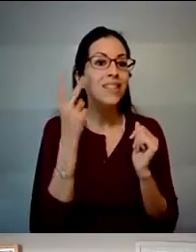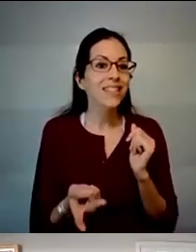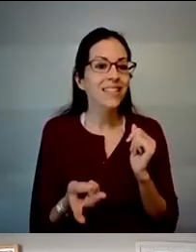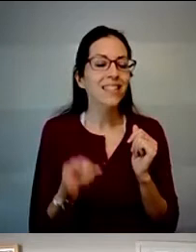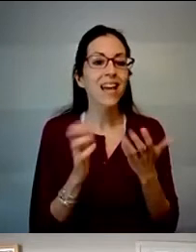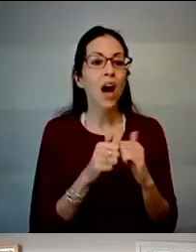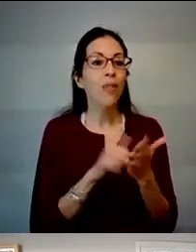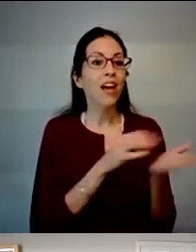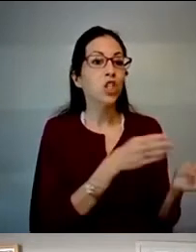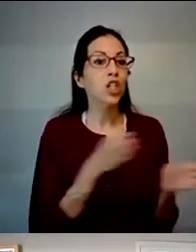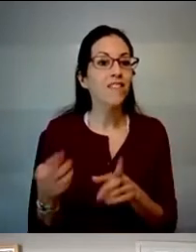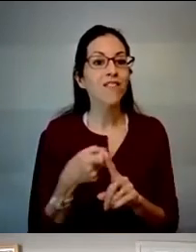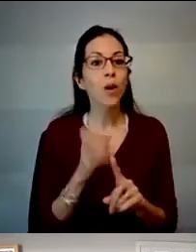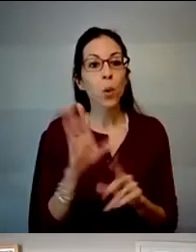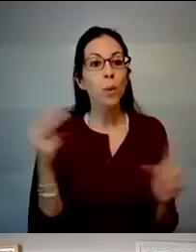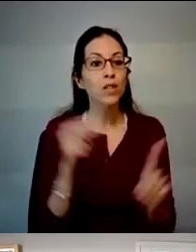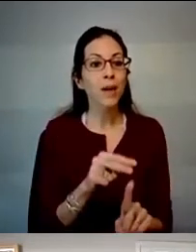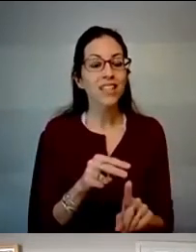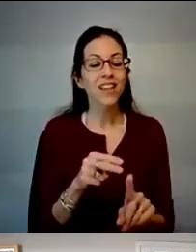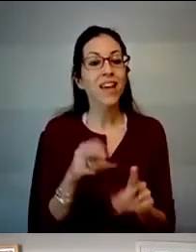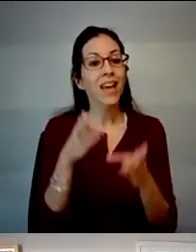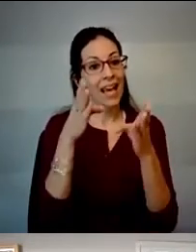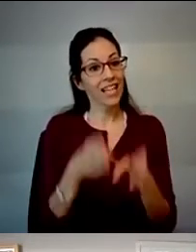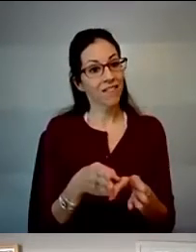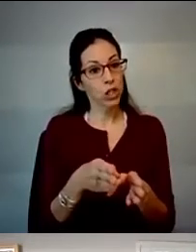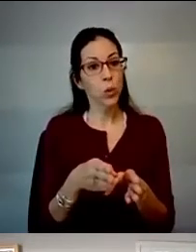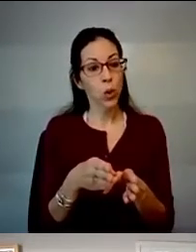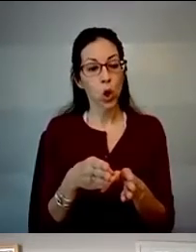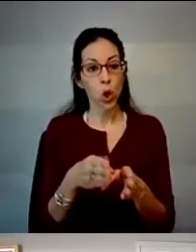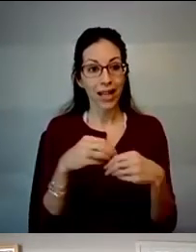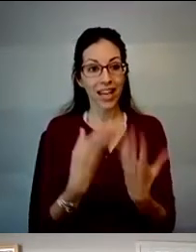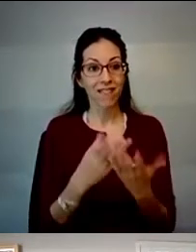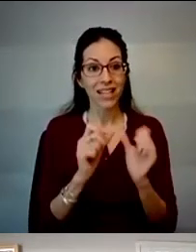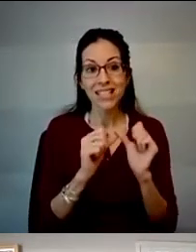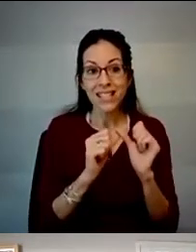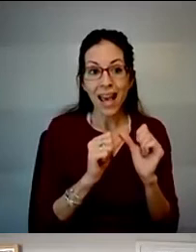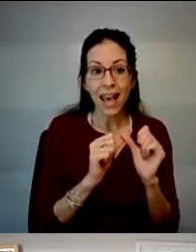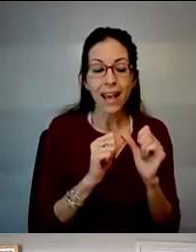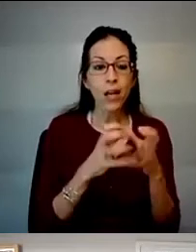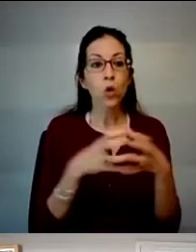From your perspective, has individual giving sustained, changed, grown, or not grown?